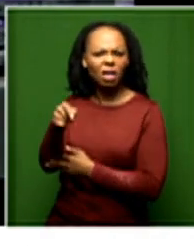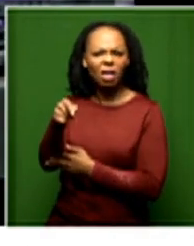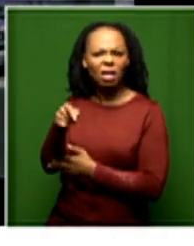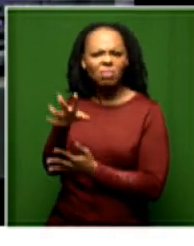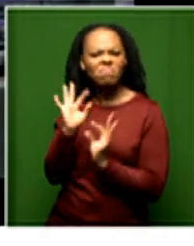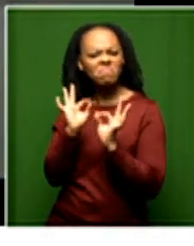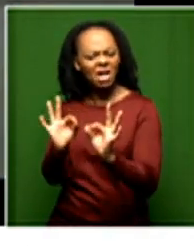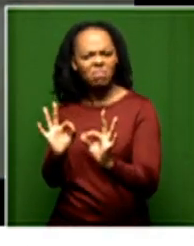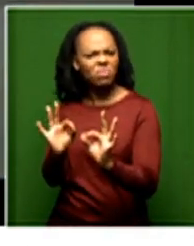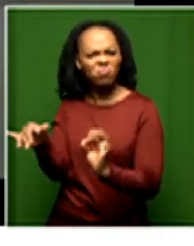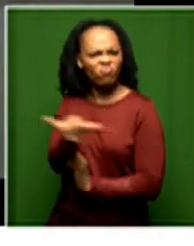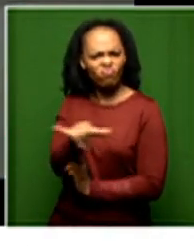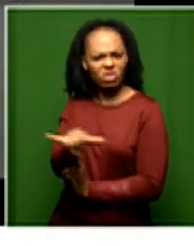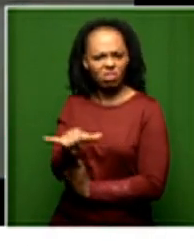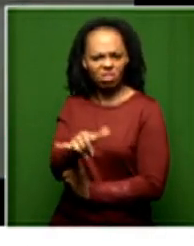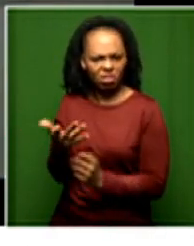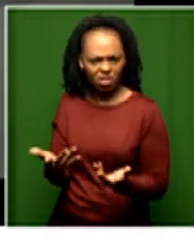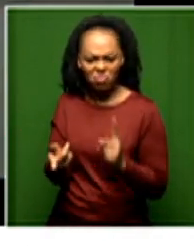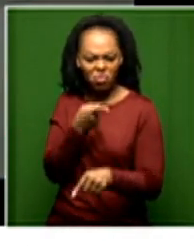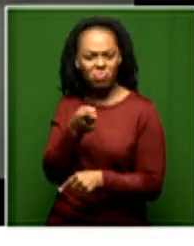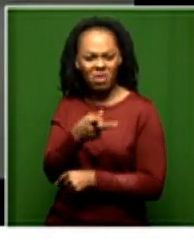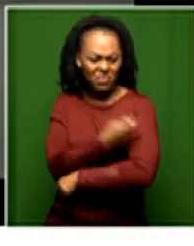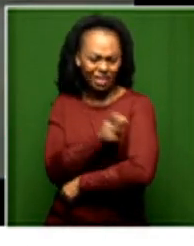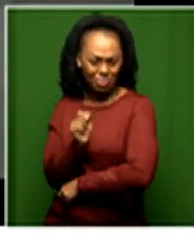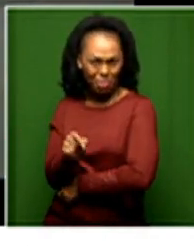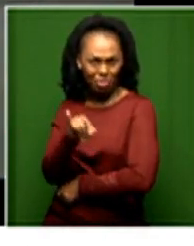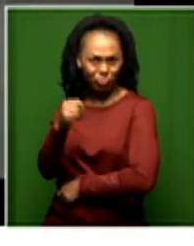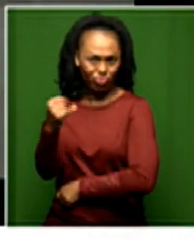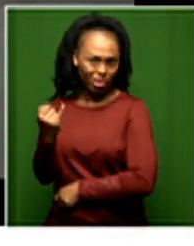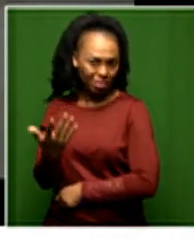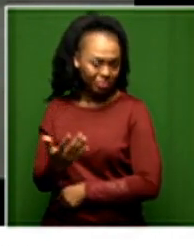of efficacy that one would want to see in a vaccine?